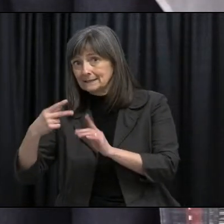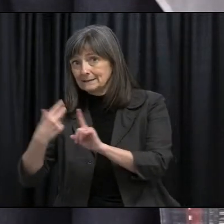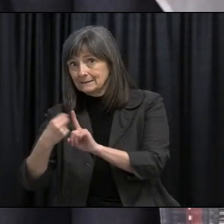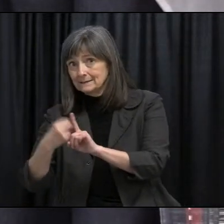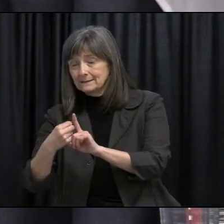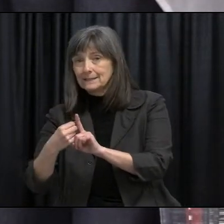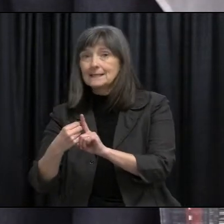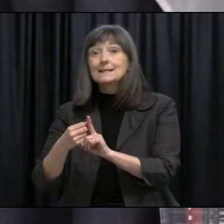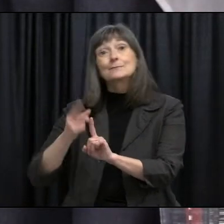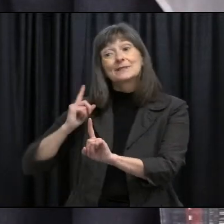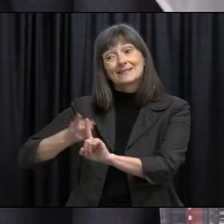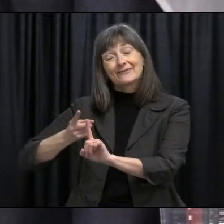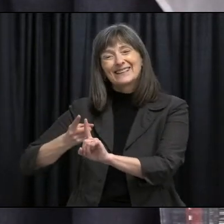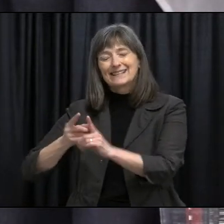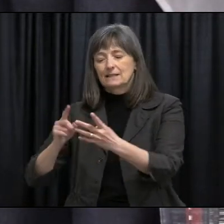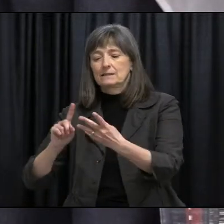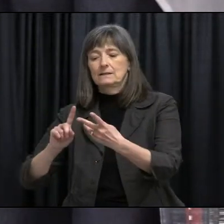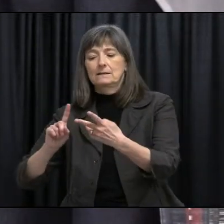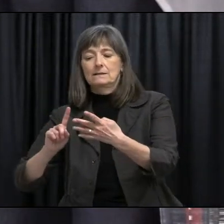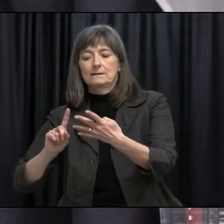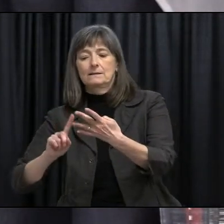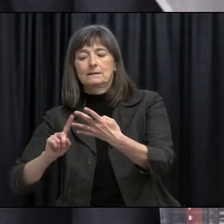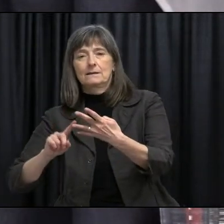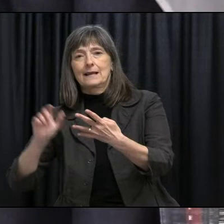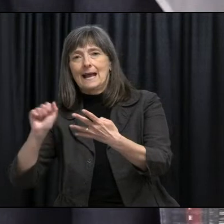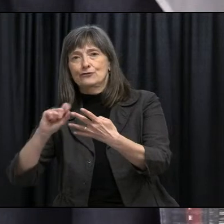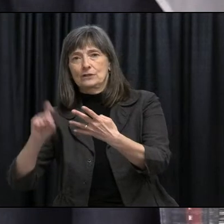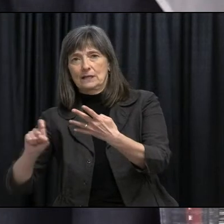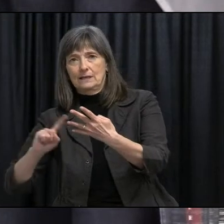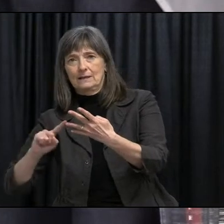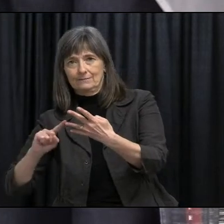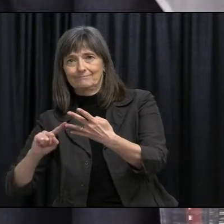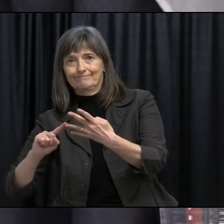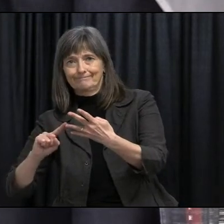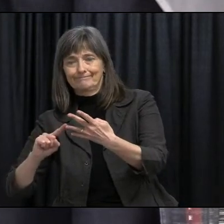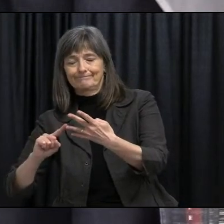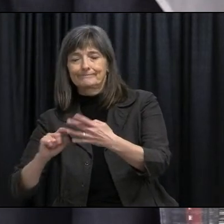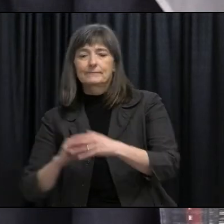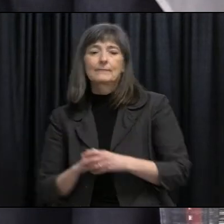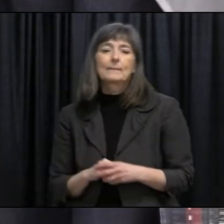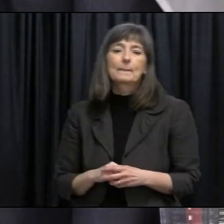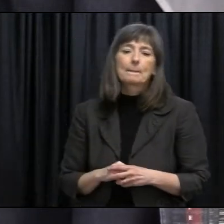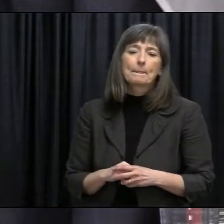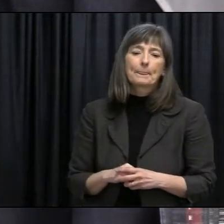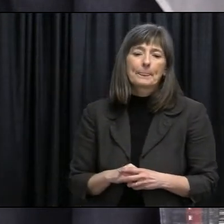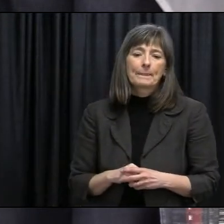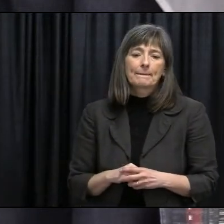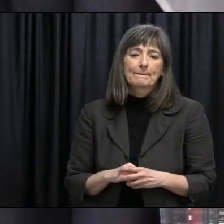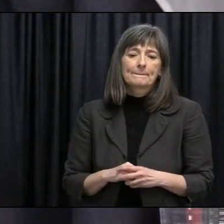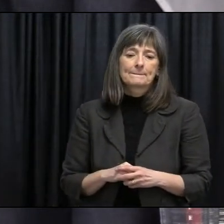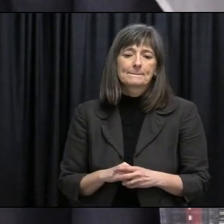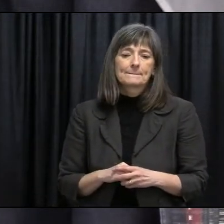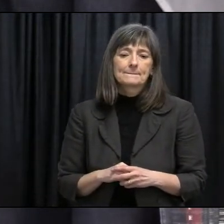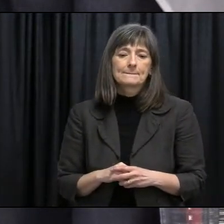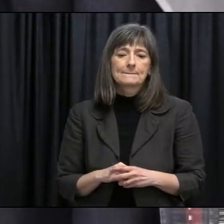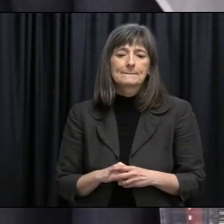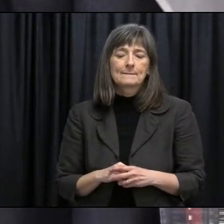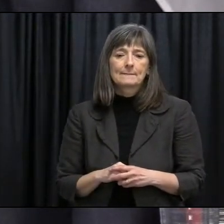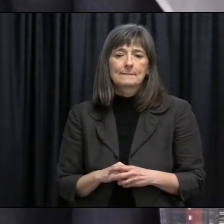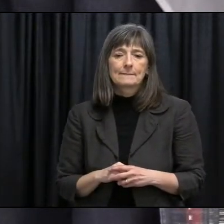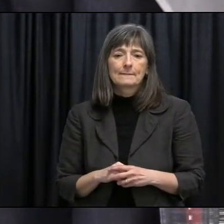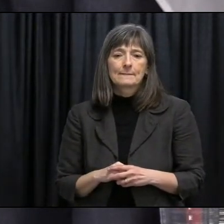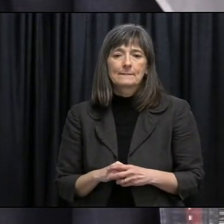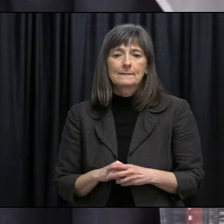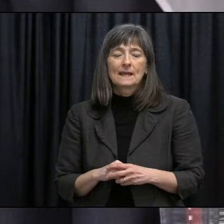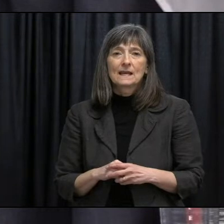to AstraZeneca. In terms of the logistics, at some point,